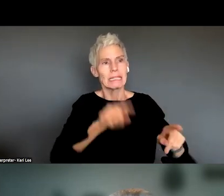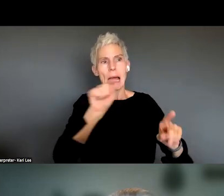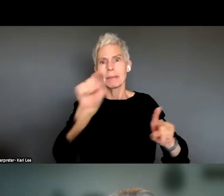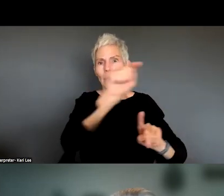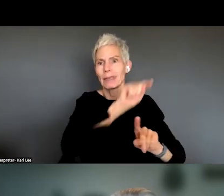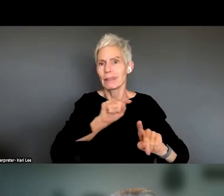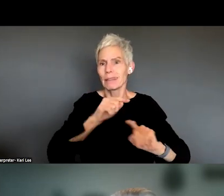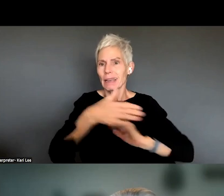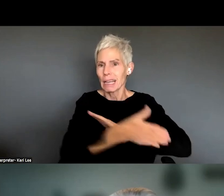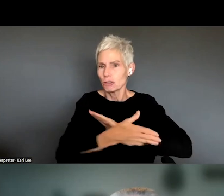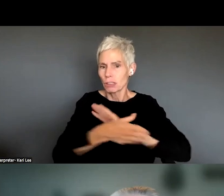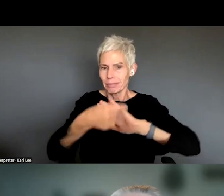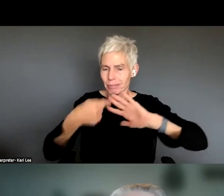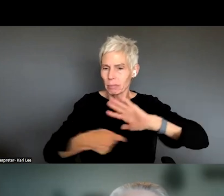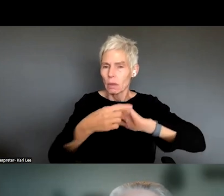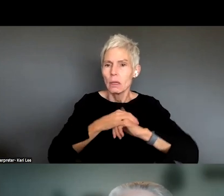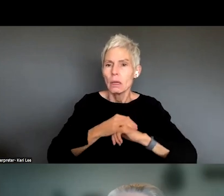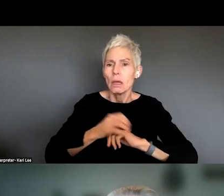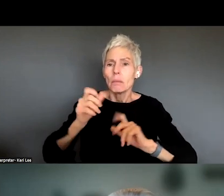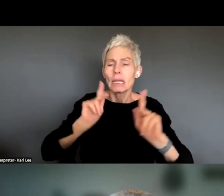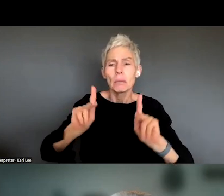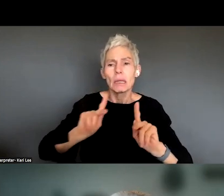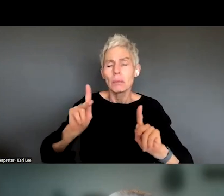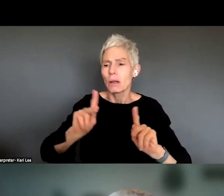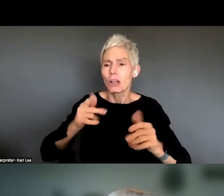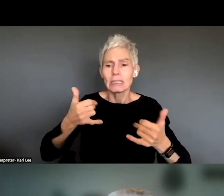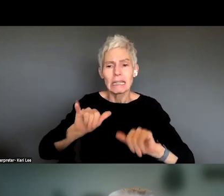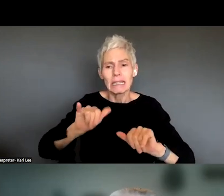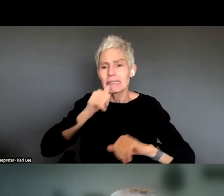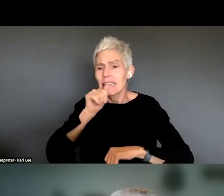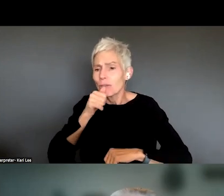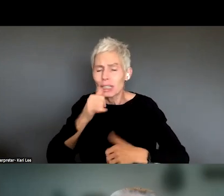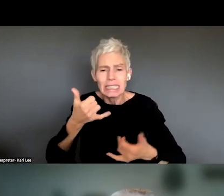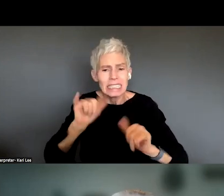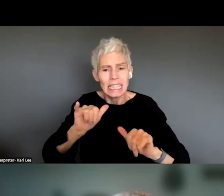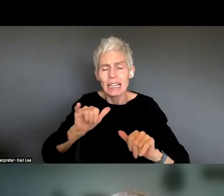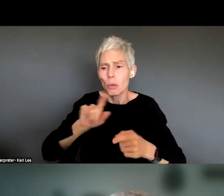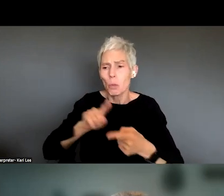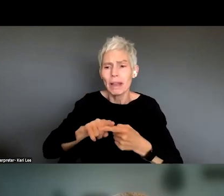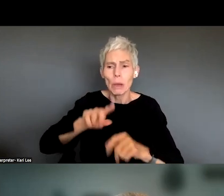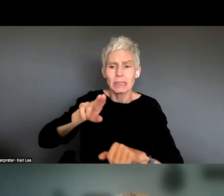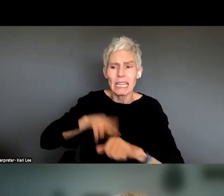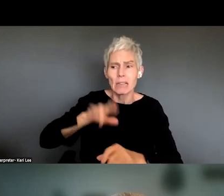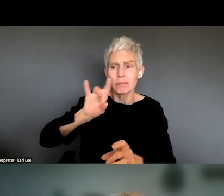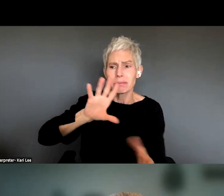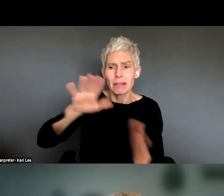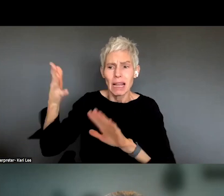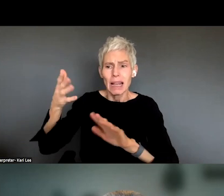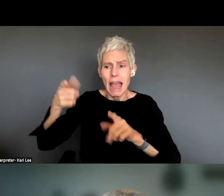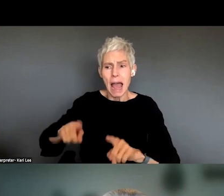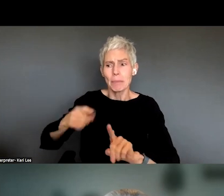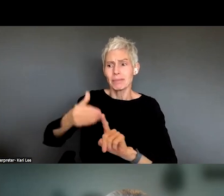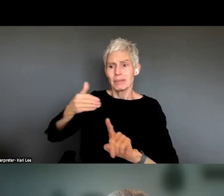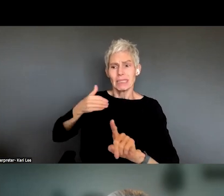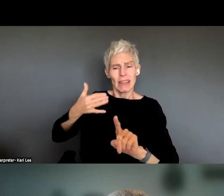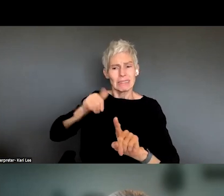just millions of people still living with the aftermath of disasters, natural and otherwise, in their areas. So here's just a quick checklist